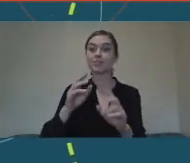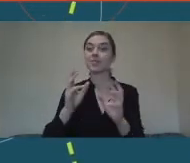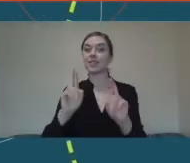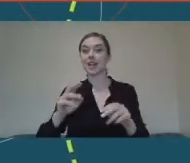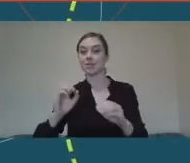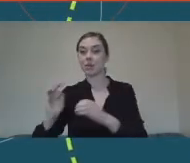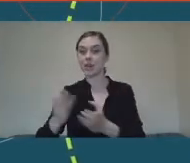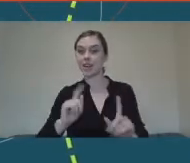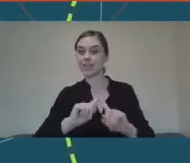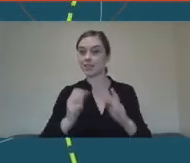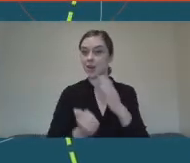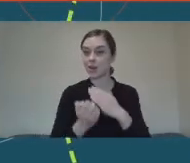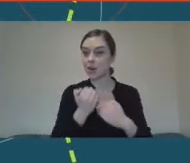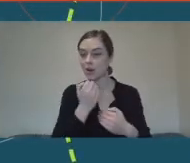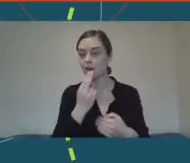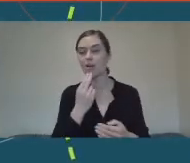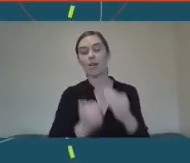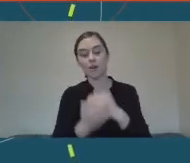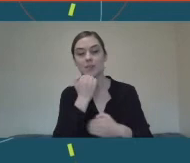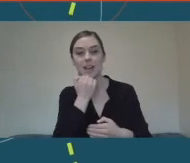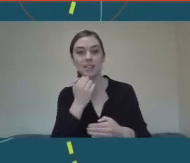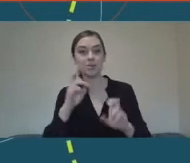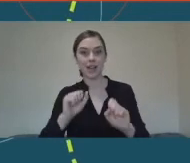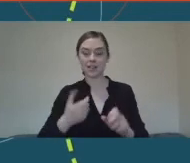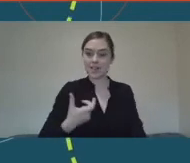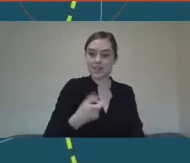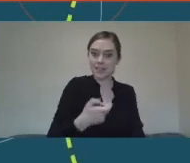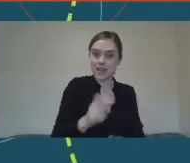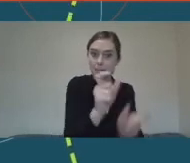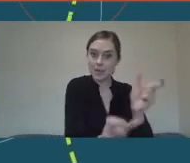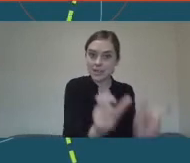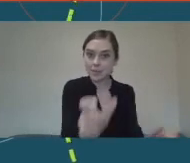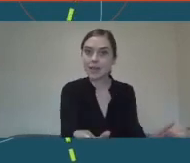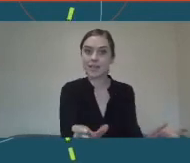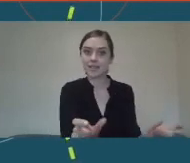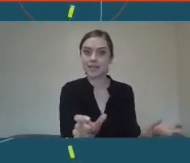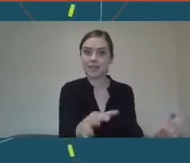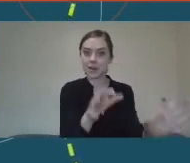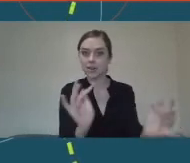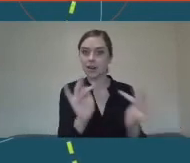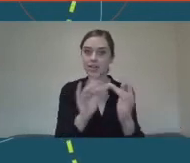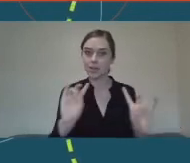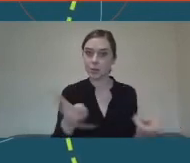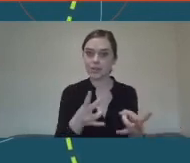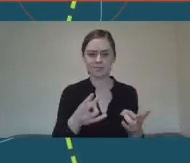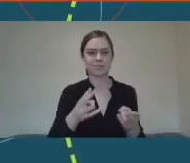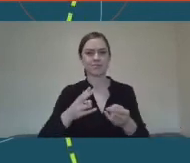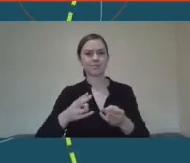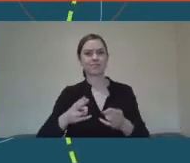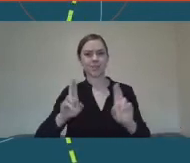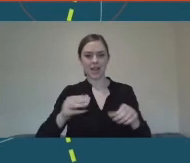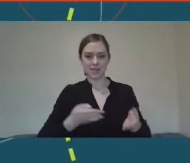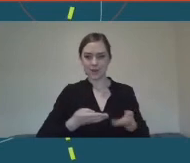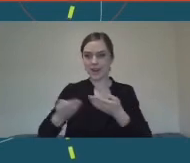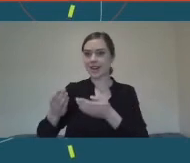to text messaging, so you could send your participants messaging. It's very, very usable, portable,